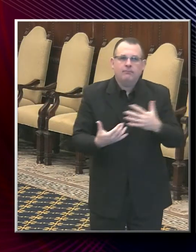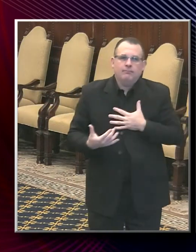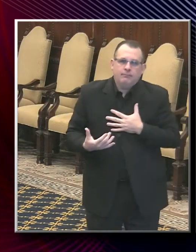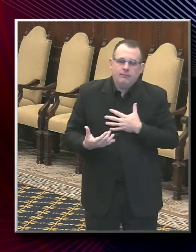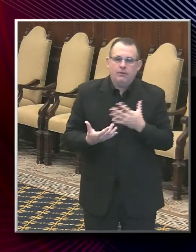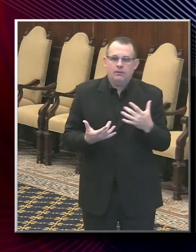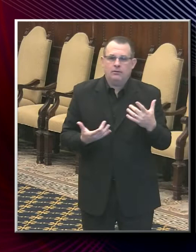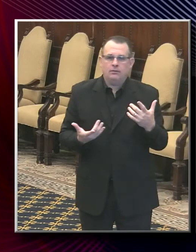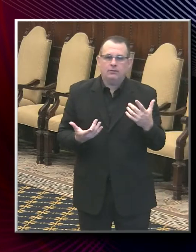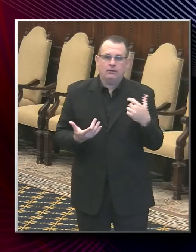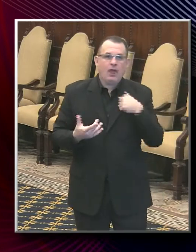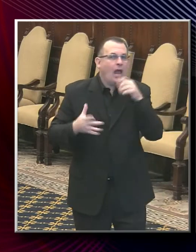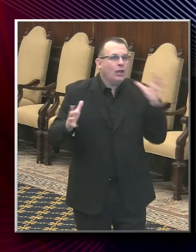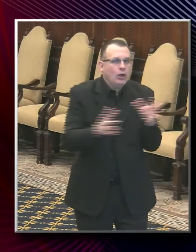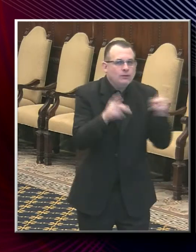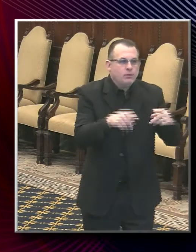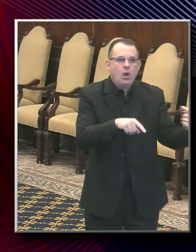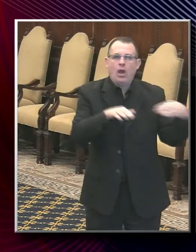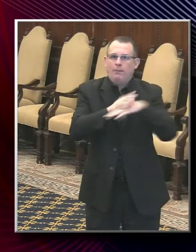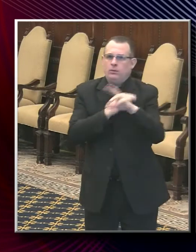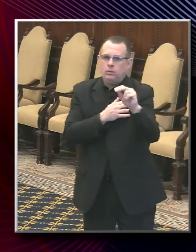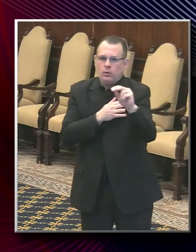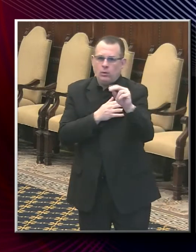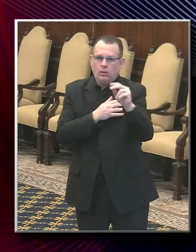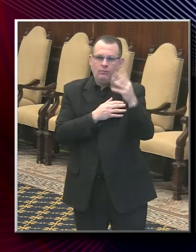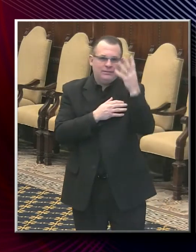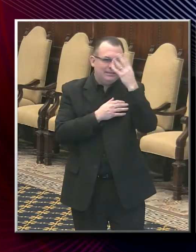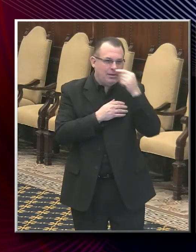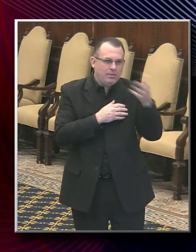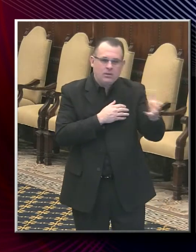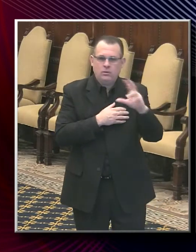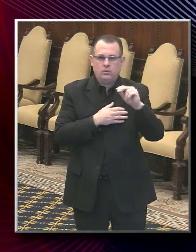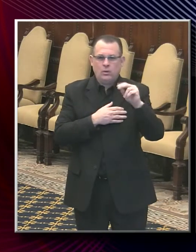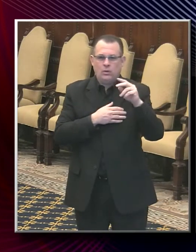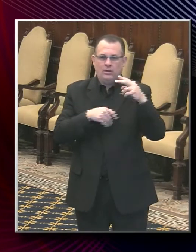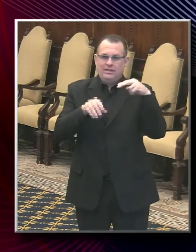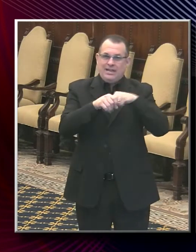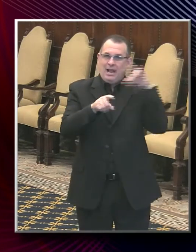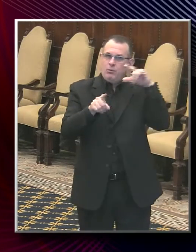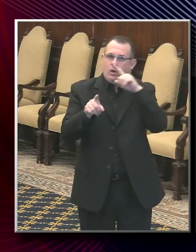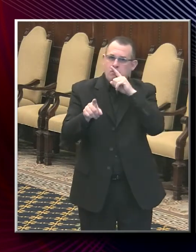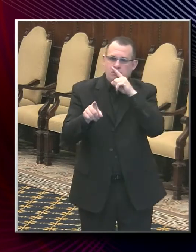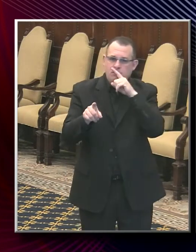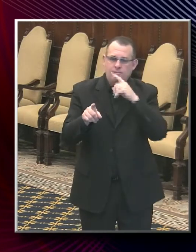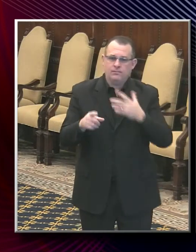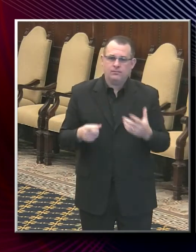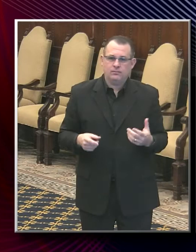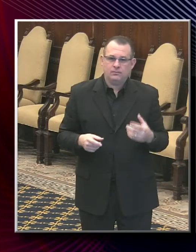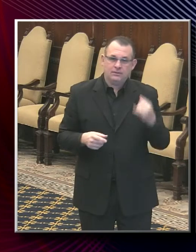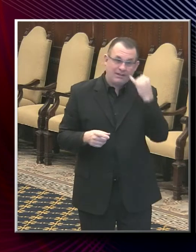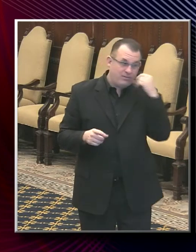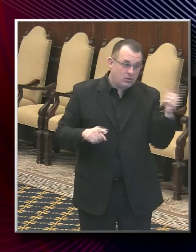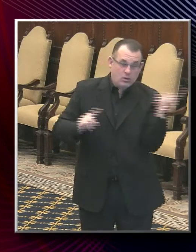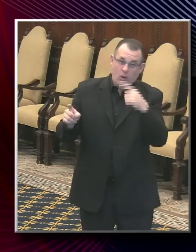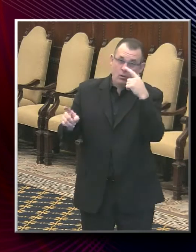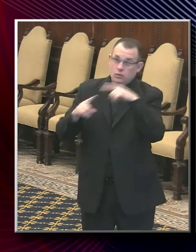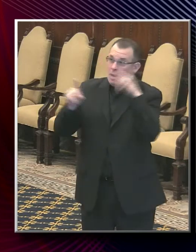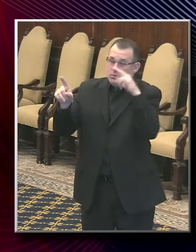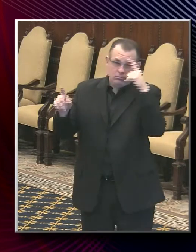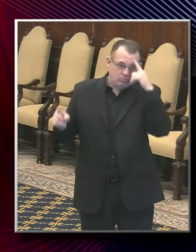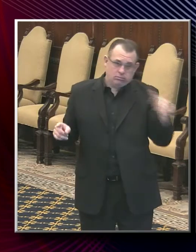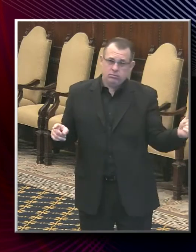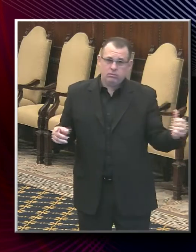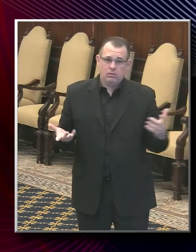or encouraging people who are unsheltered to go to the airport. They wind up there anyway as a matter of normal course of